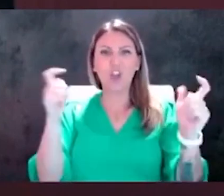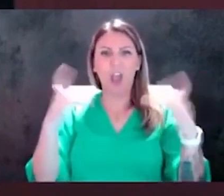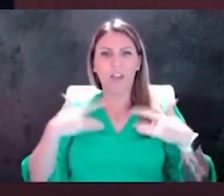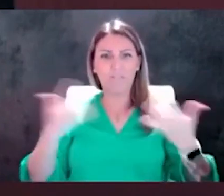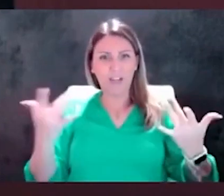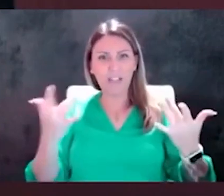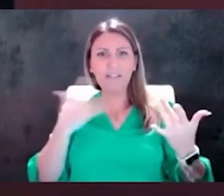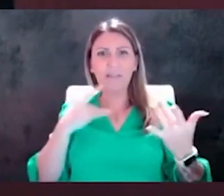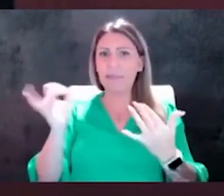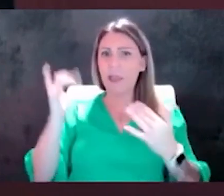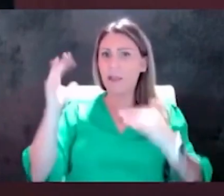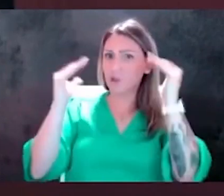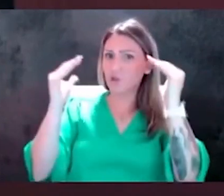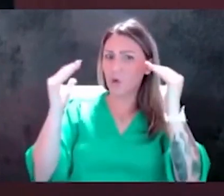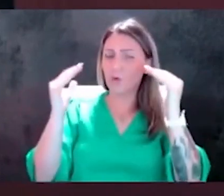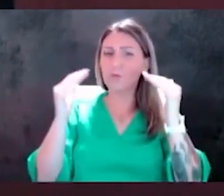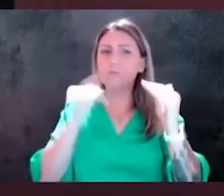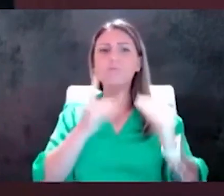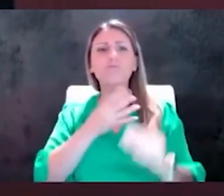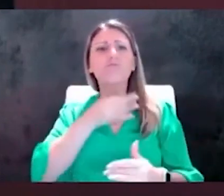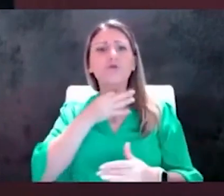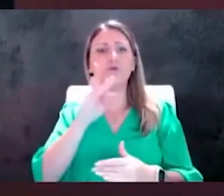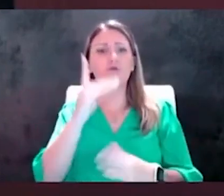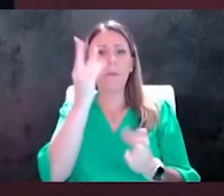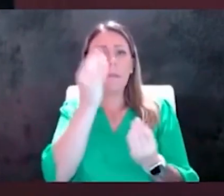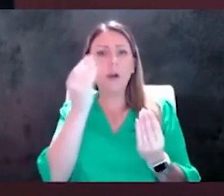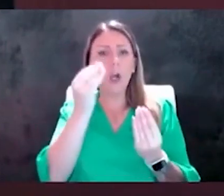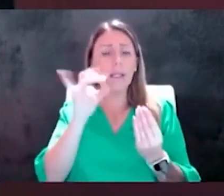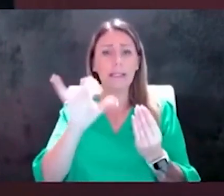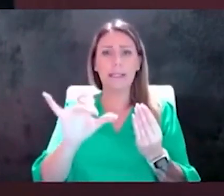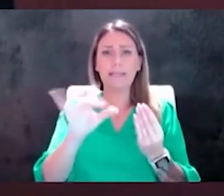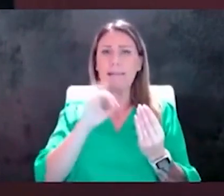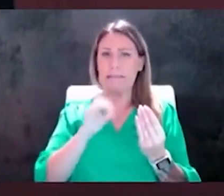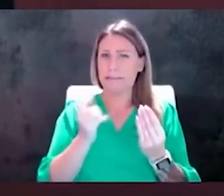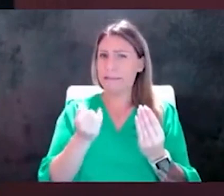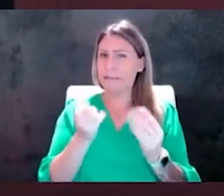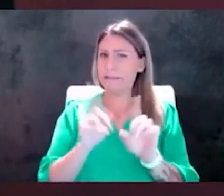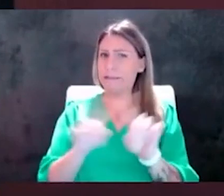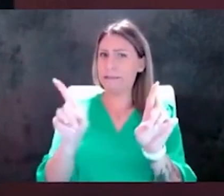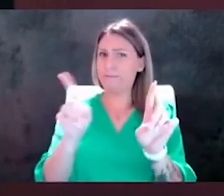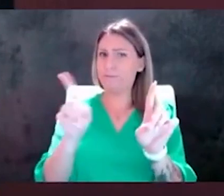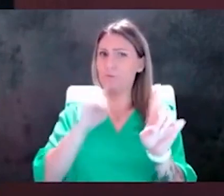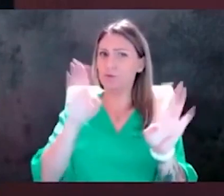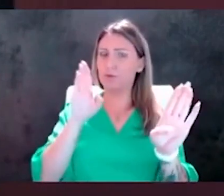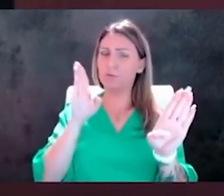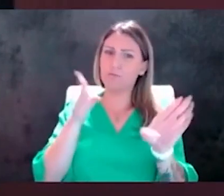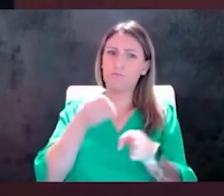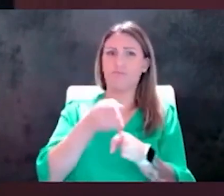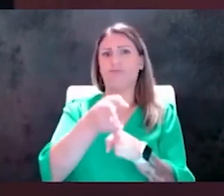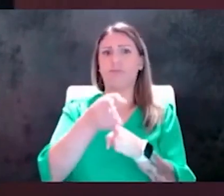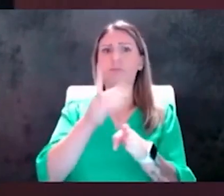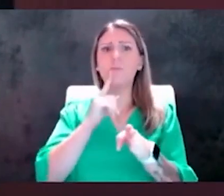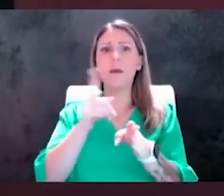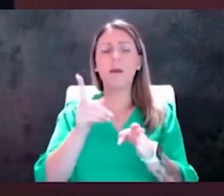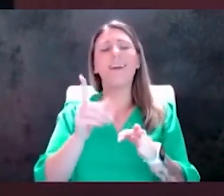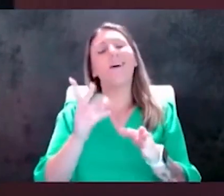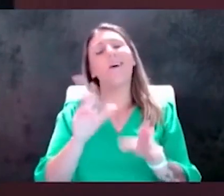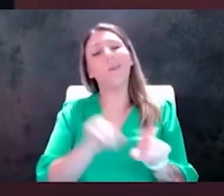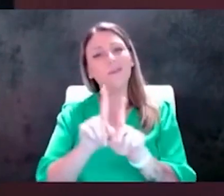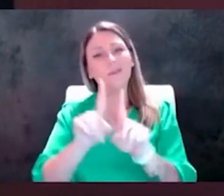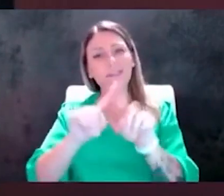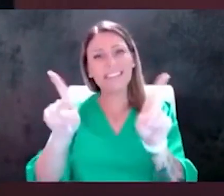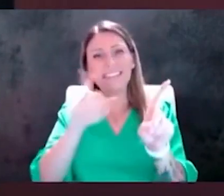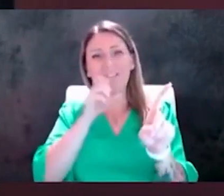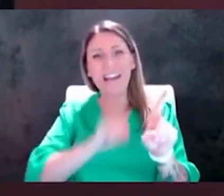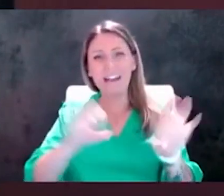with adults. I'm curious your thoughts on that, because it's a little bit of a different tactic, but again, a different age group too. It is a different age group,